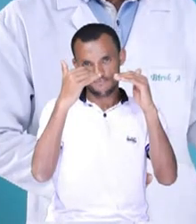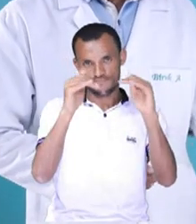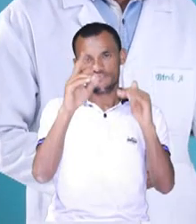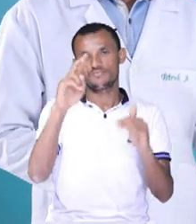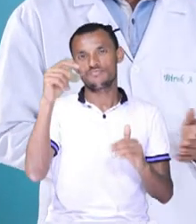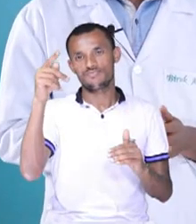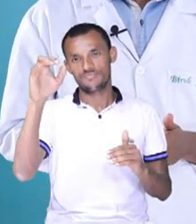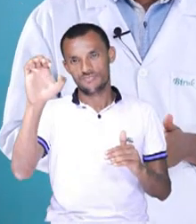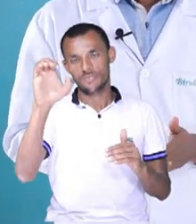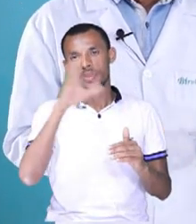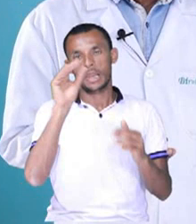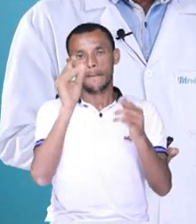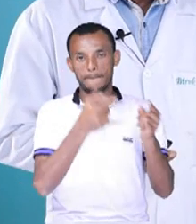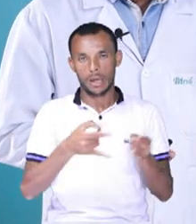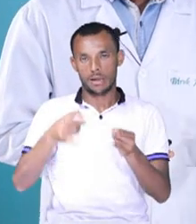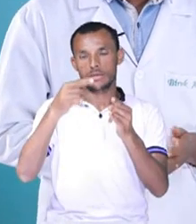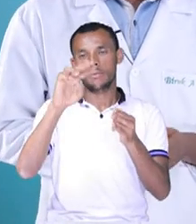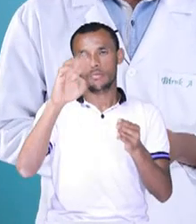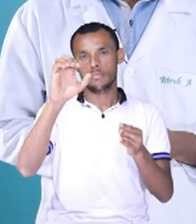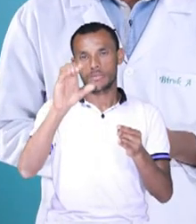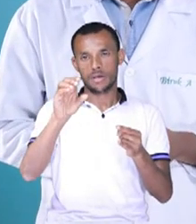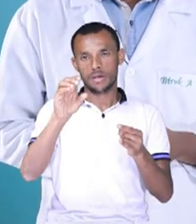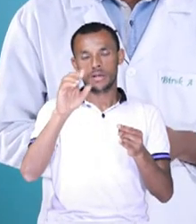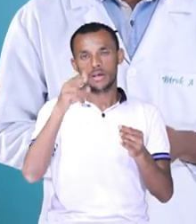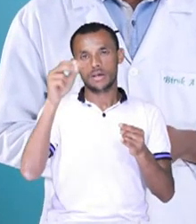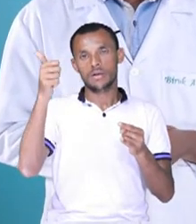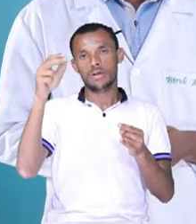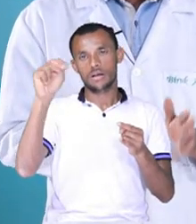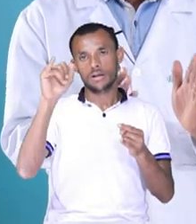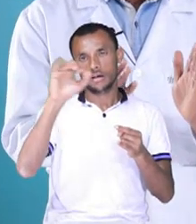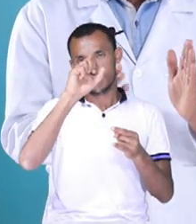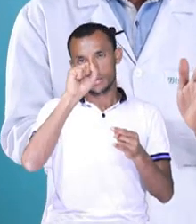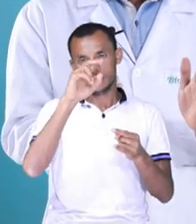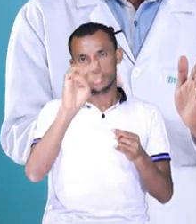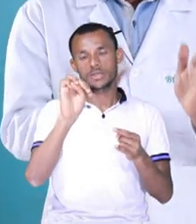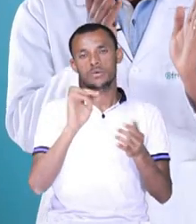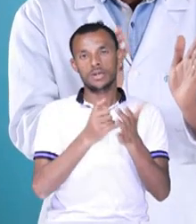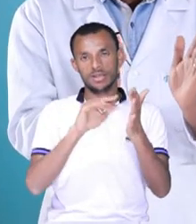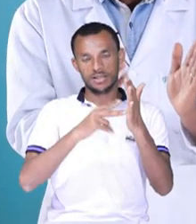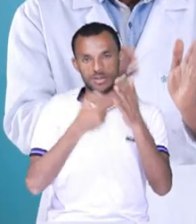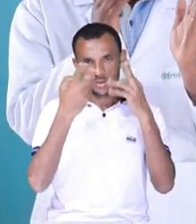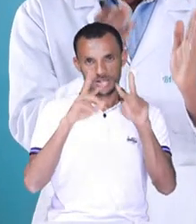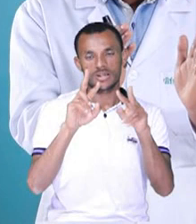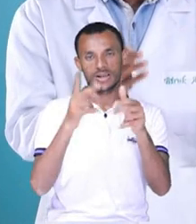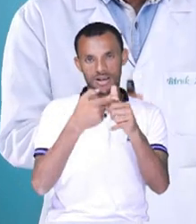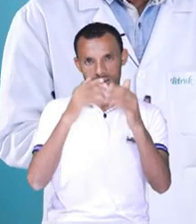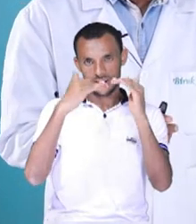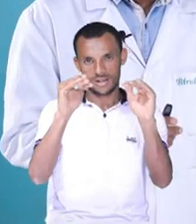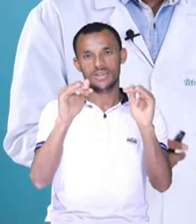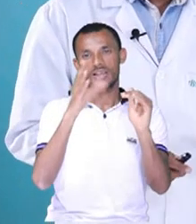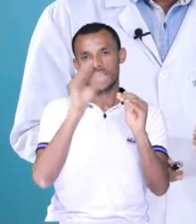and mechanisms of chemical reaction is known as chemical kinetics. Therefore, the chemical kinetics concerned